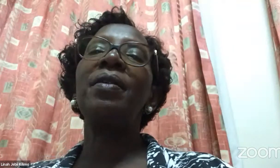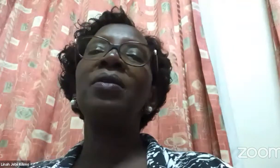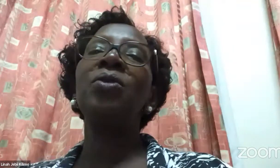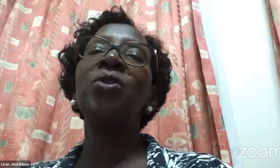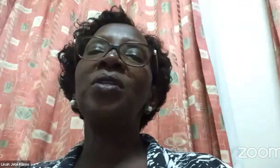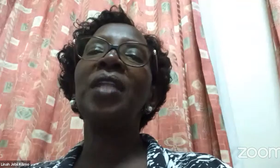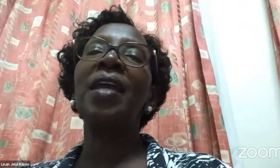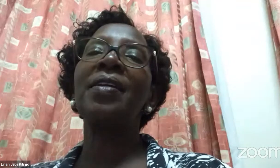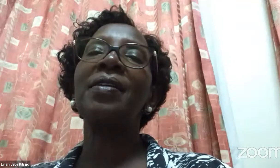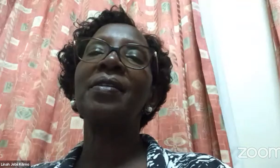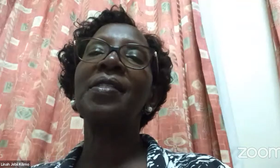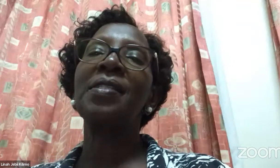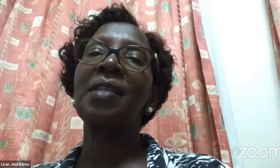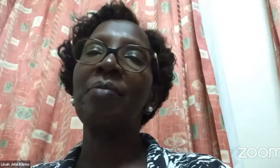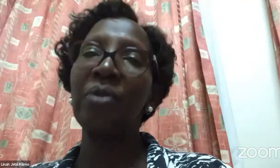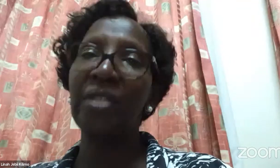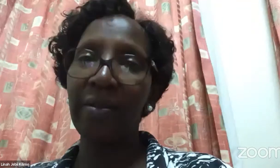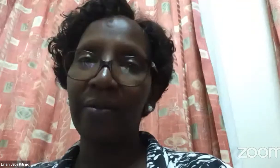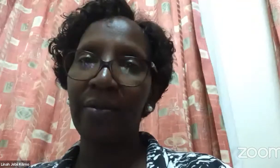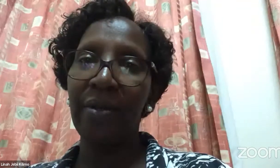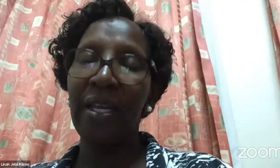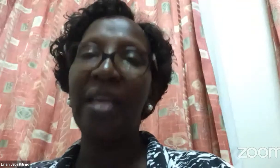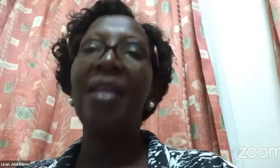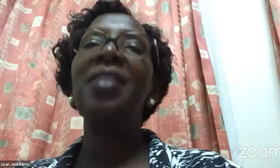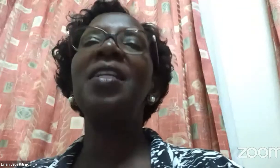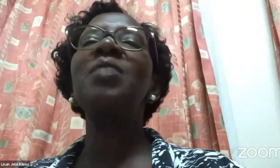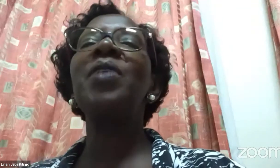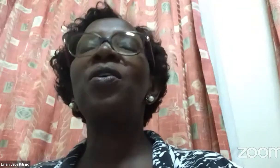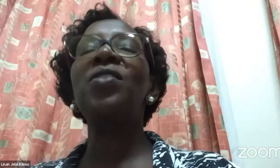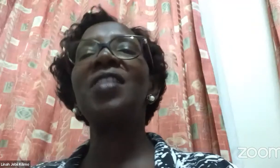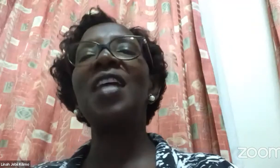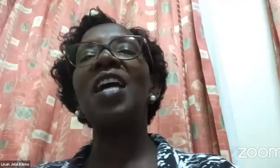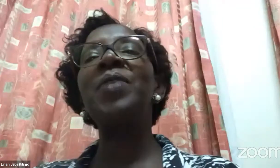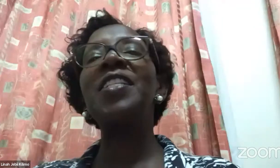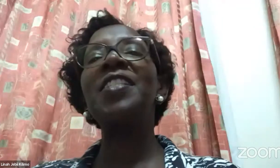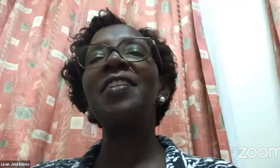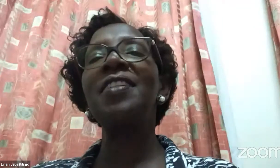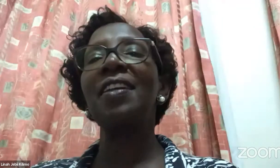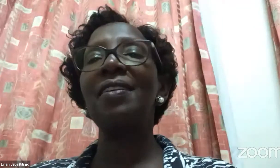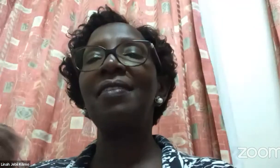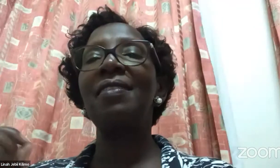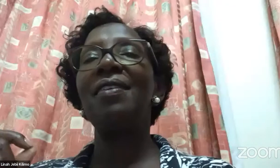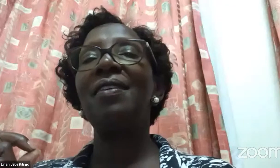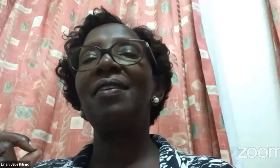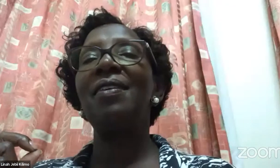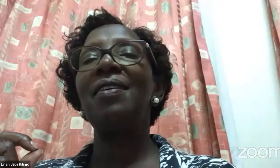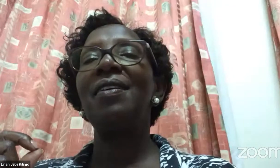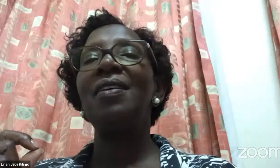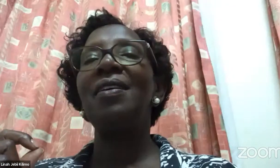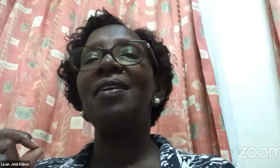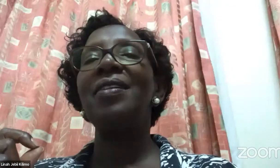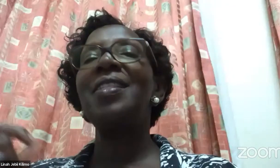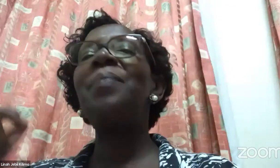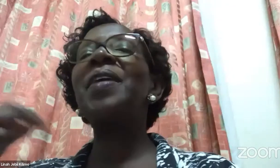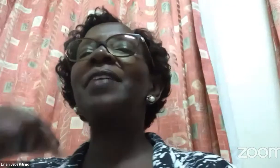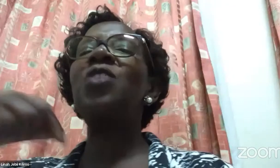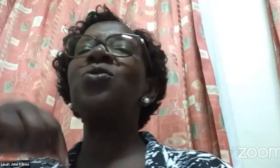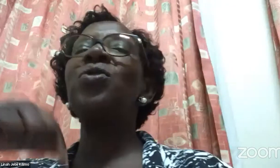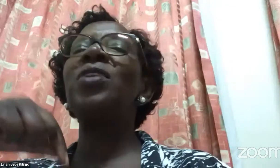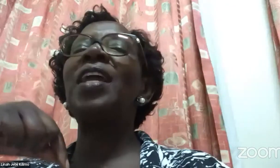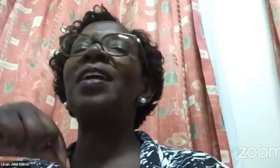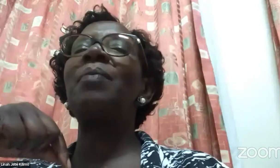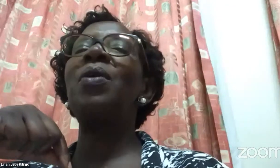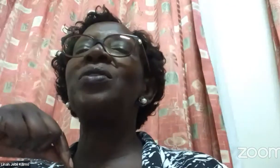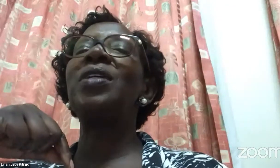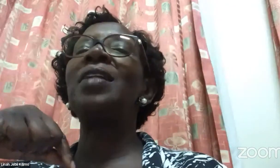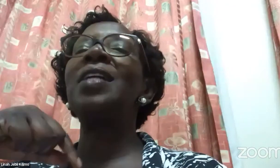when you don't like somebody, it is because they are presenting something that you